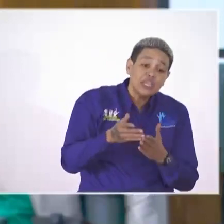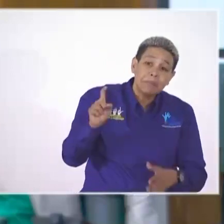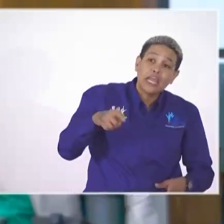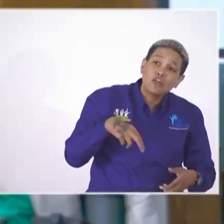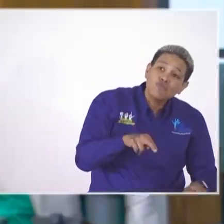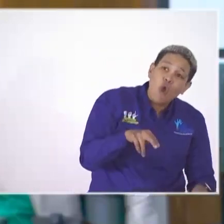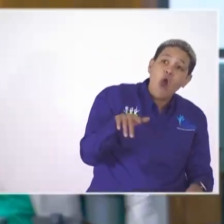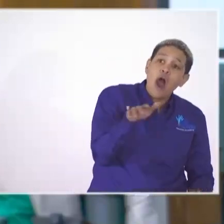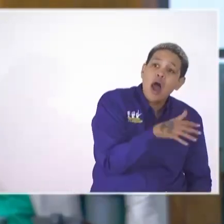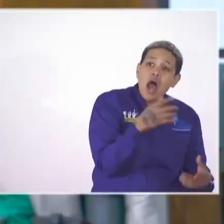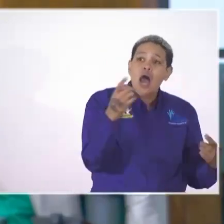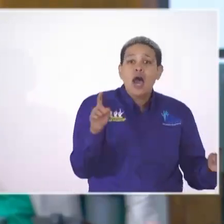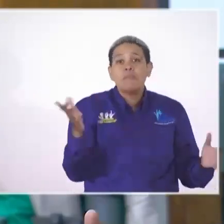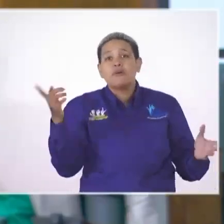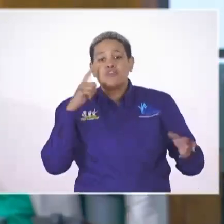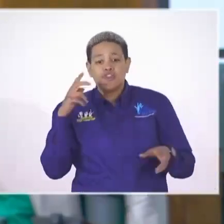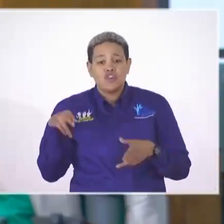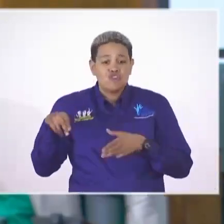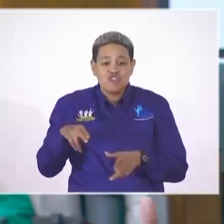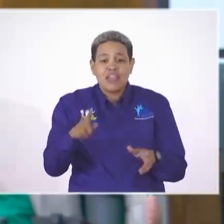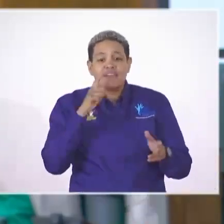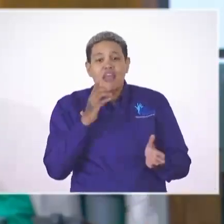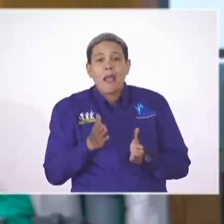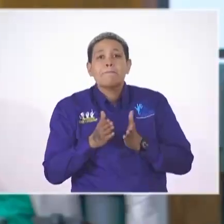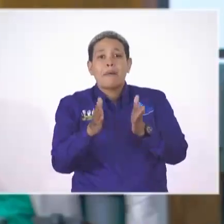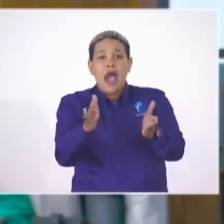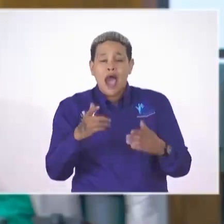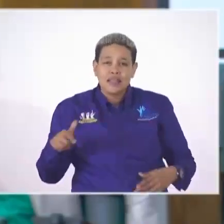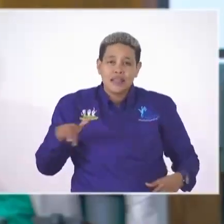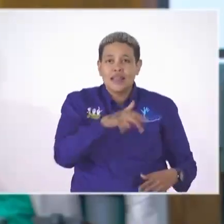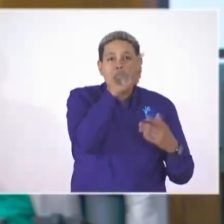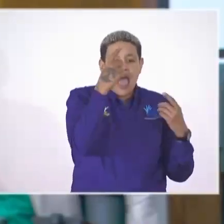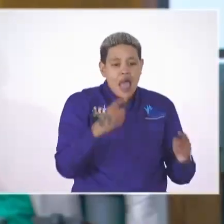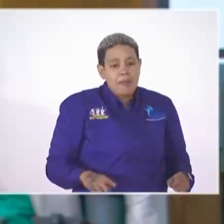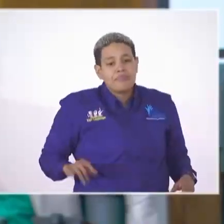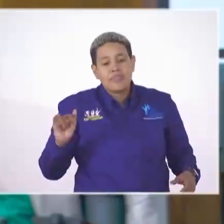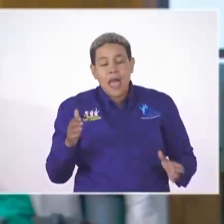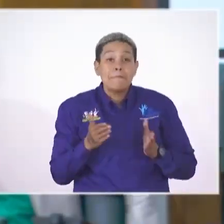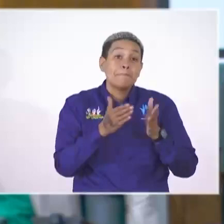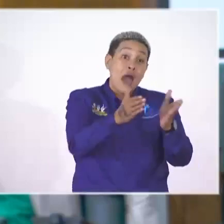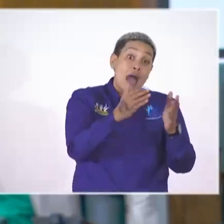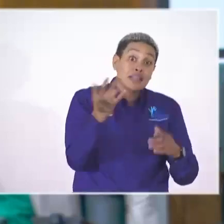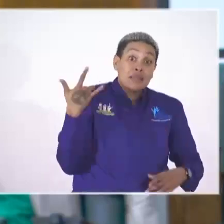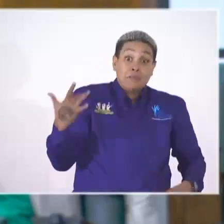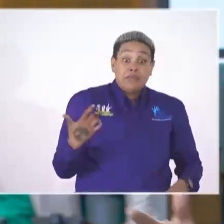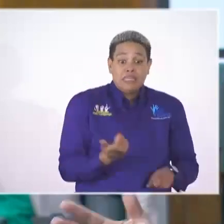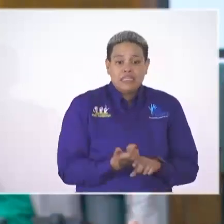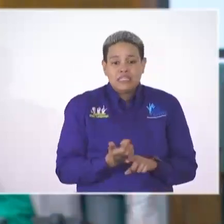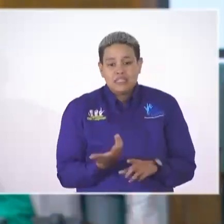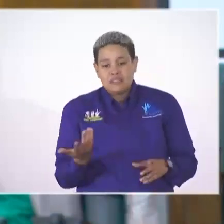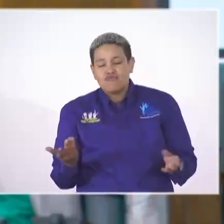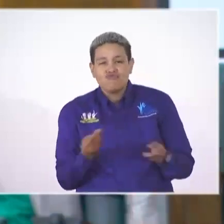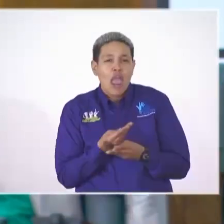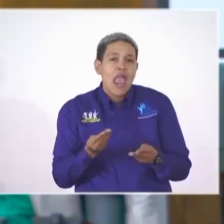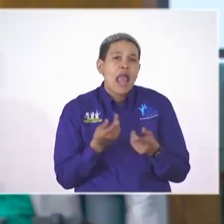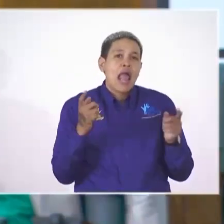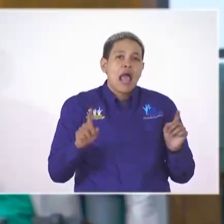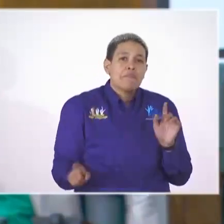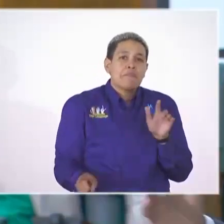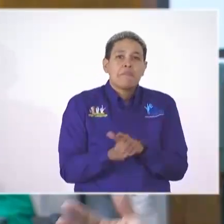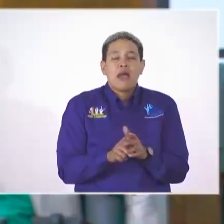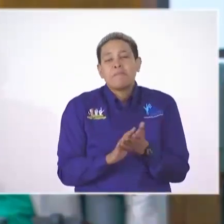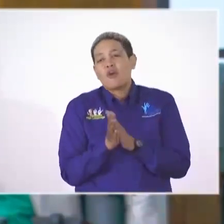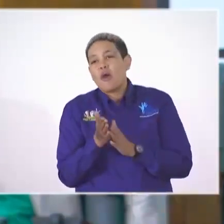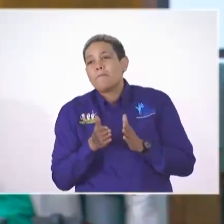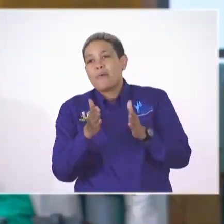and, you know, the river already created a path. You work that path, usually a donkey trail, till it emerges into a